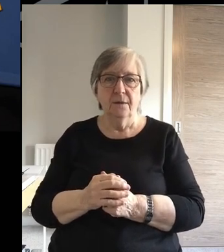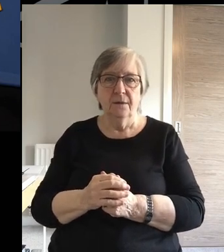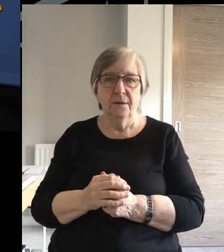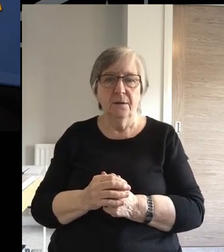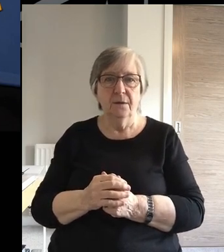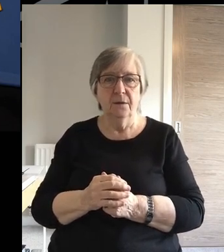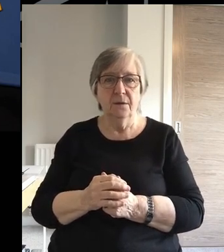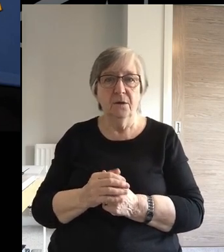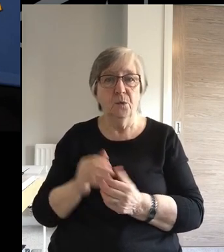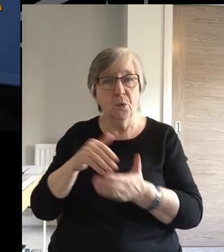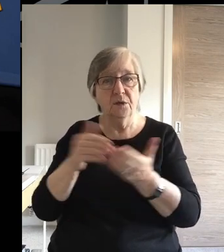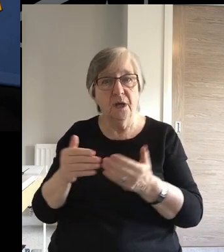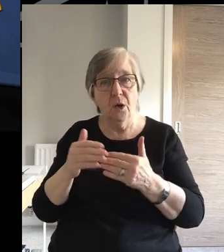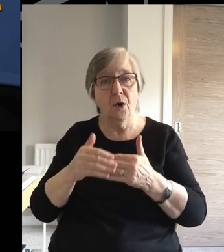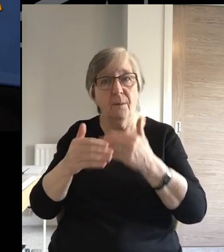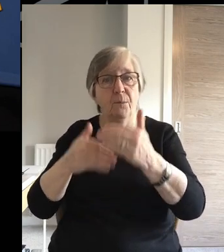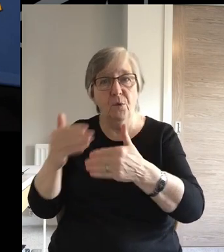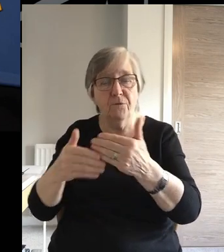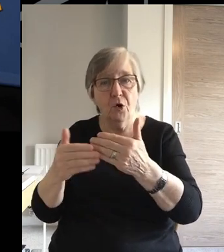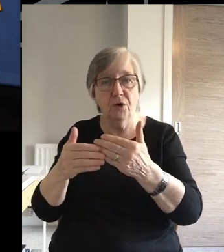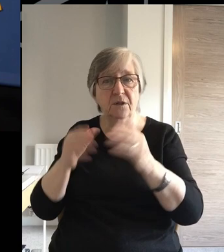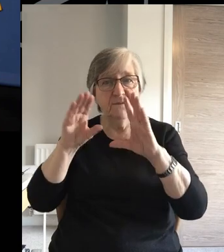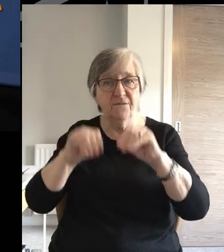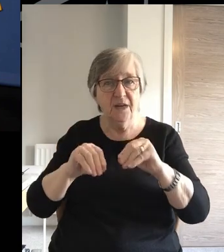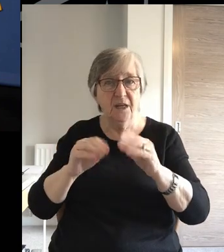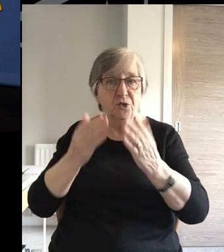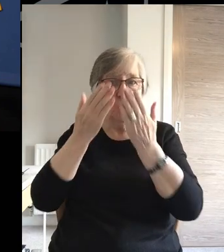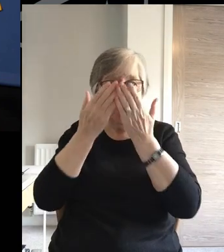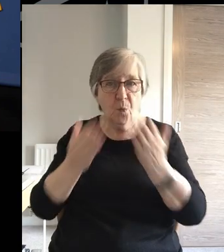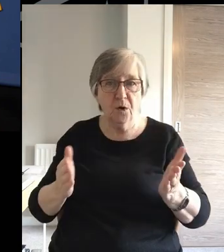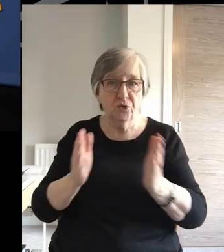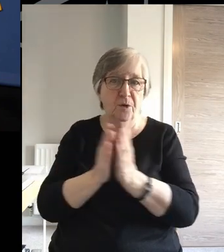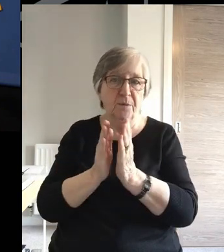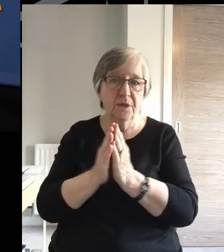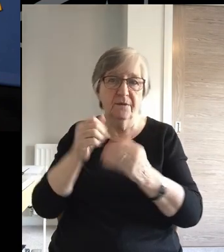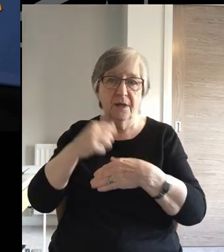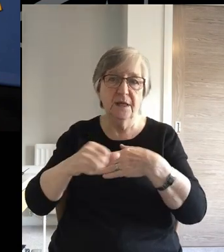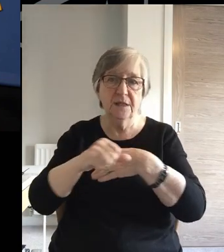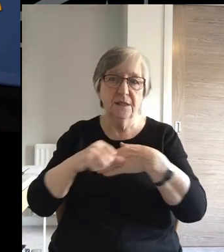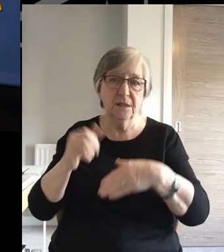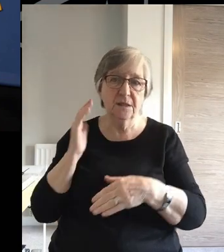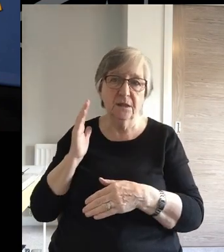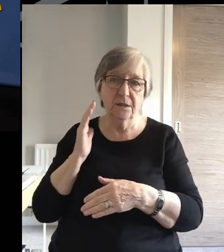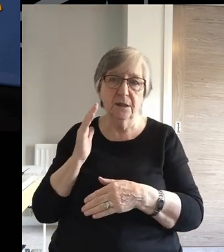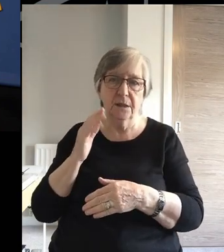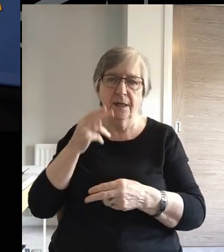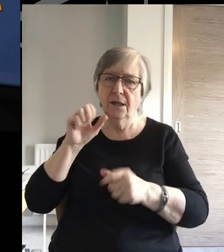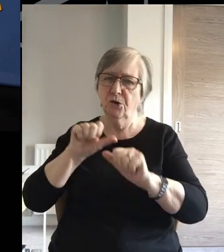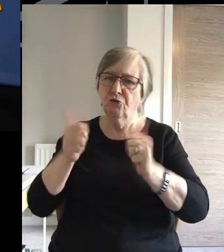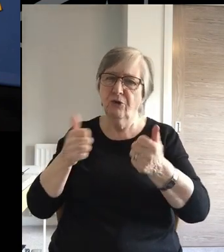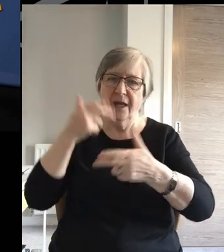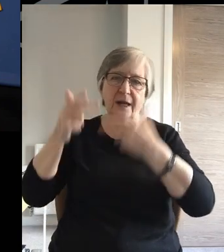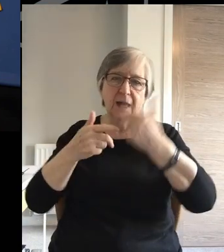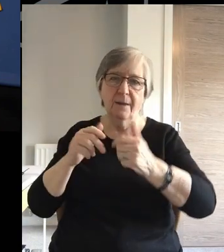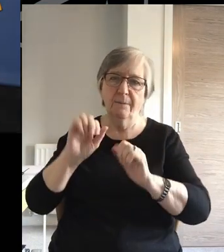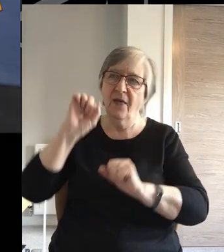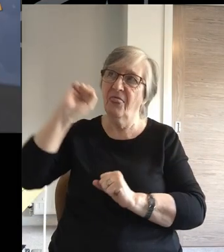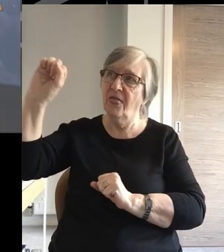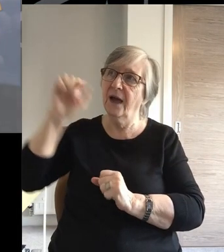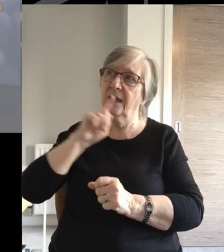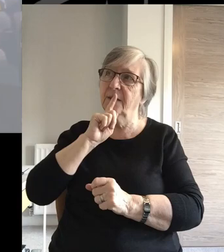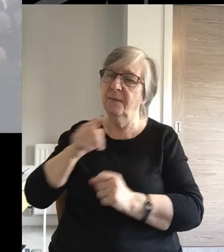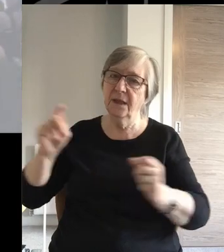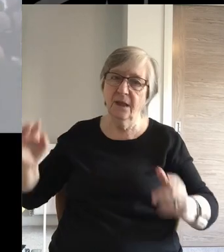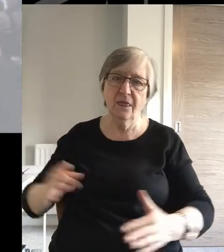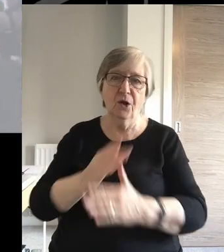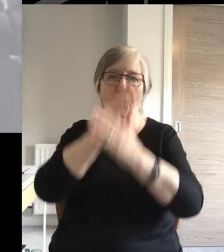We're going to move on and complete our service of worship this Easter Sunday by singing that great hymn, Thine Be the Glory.